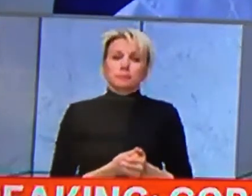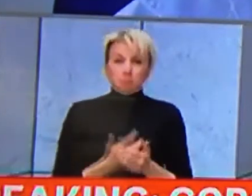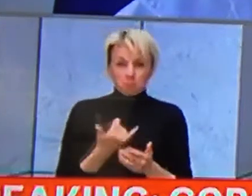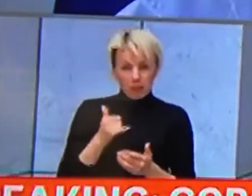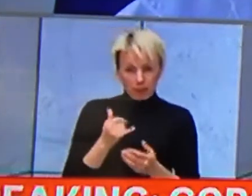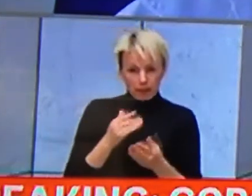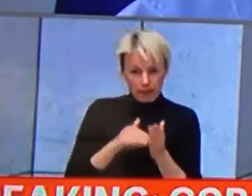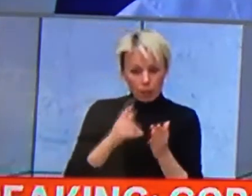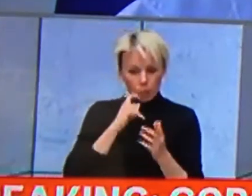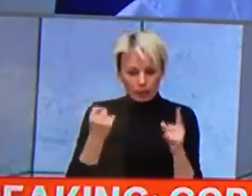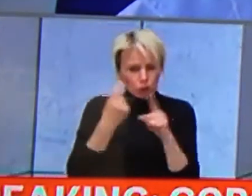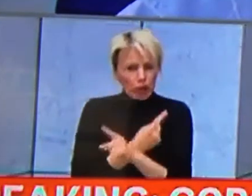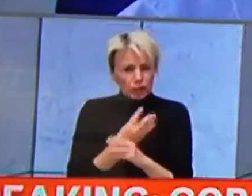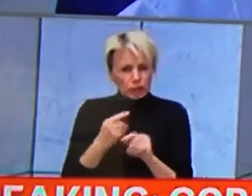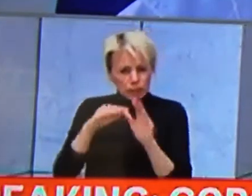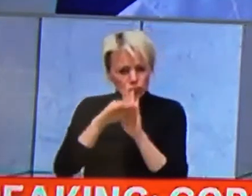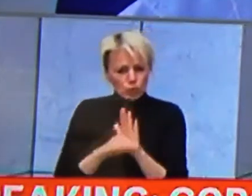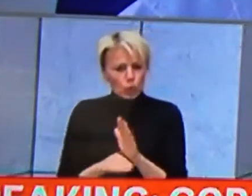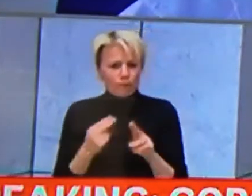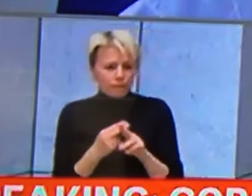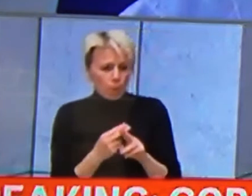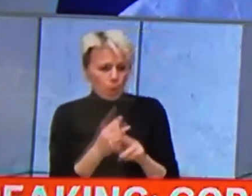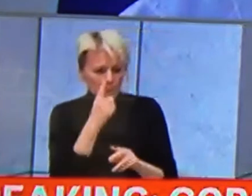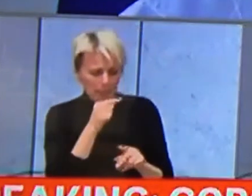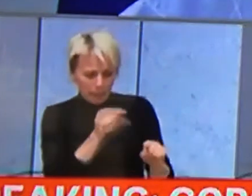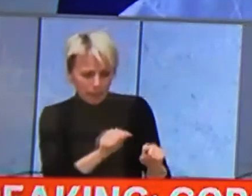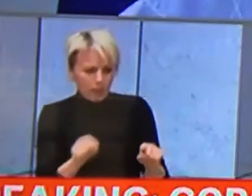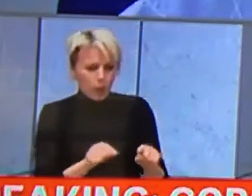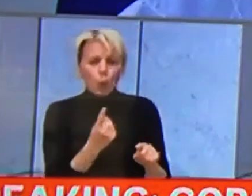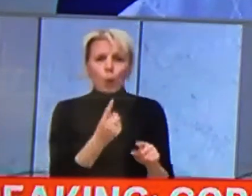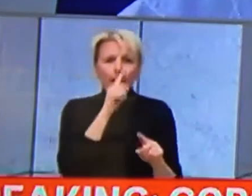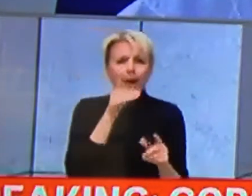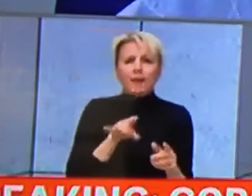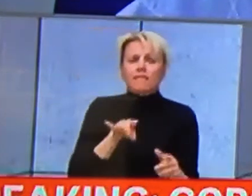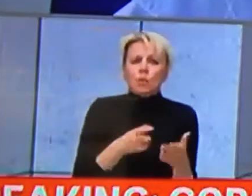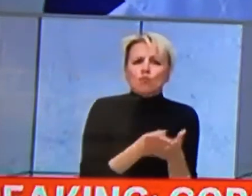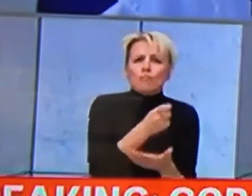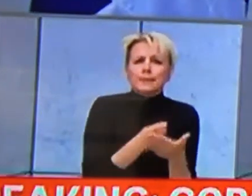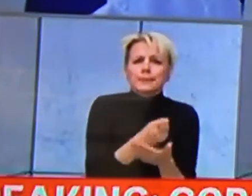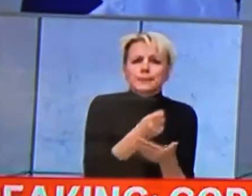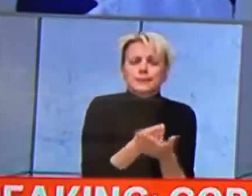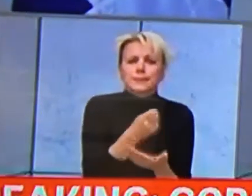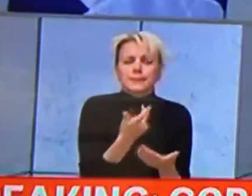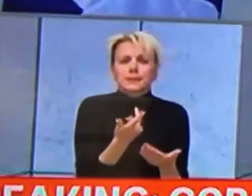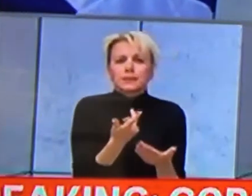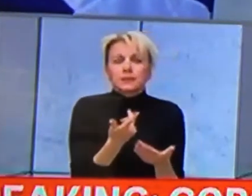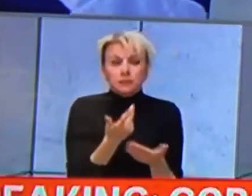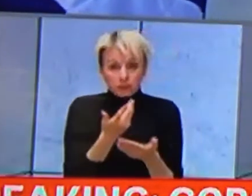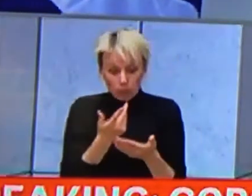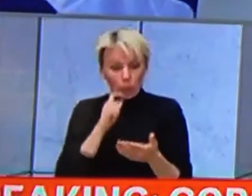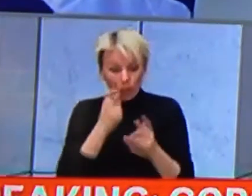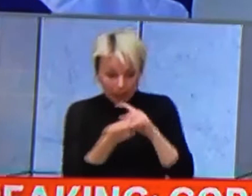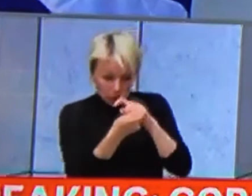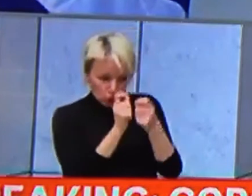that some states have already come out in front and given amnesties to some of the renters that we see? Was there any mood to make those